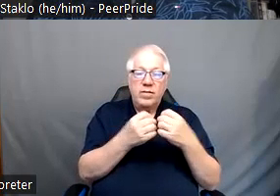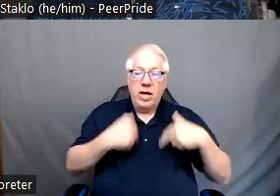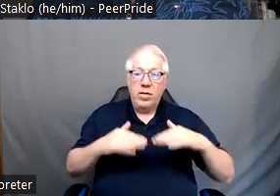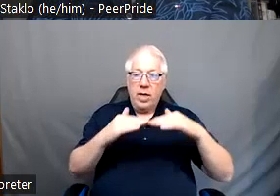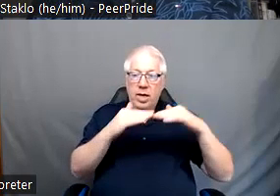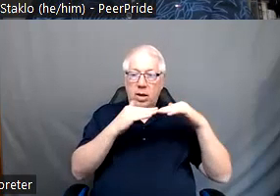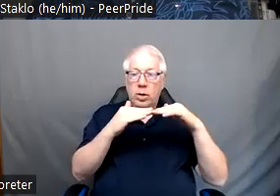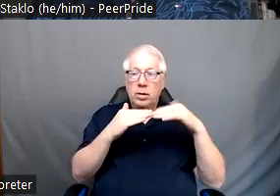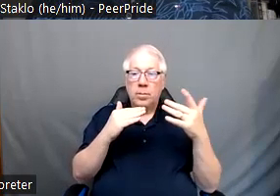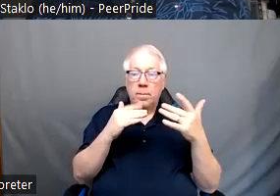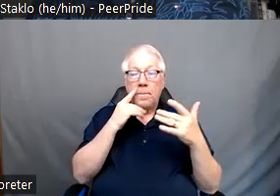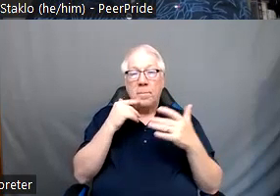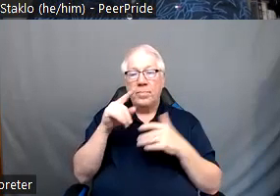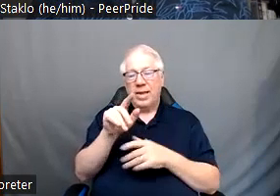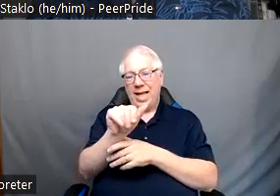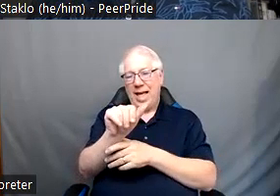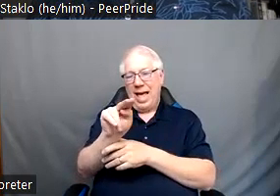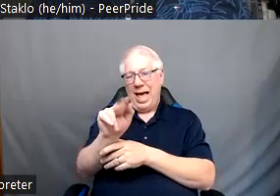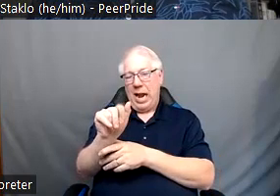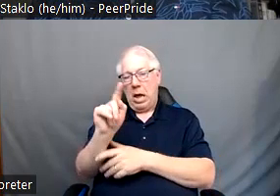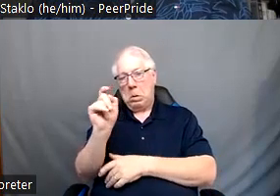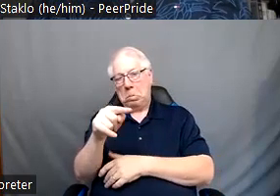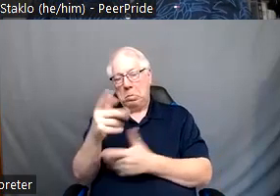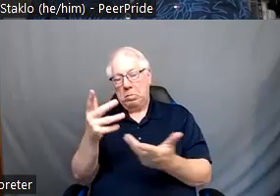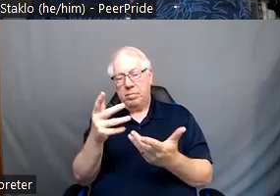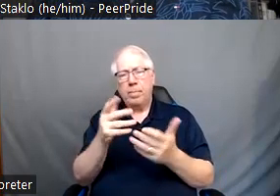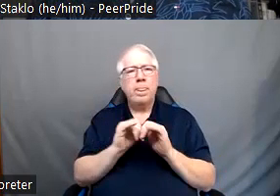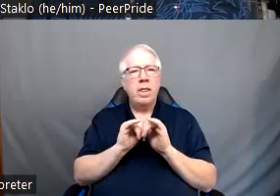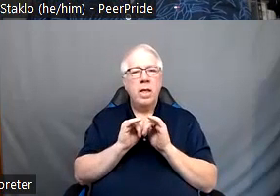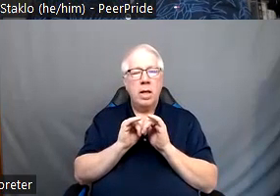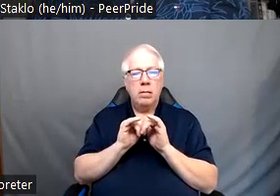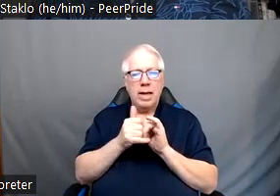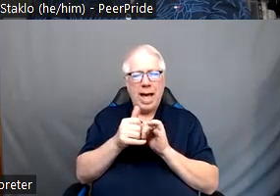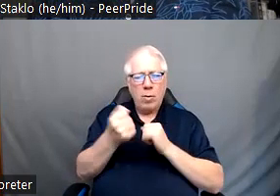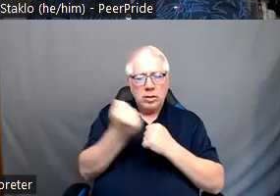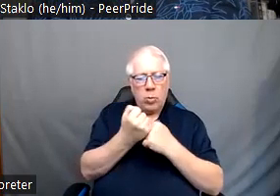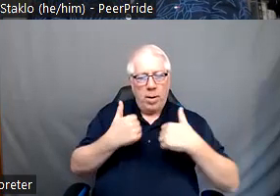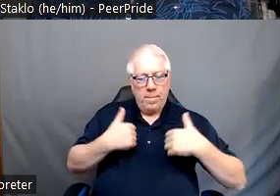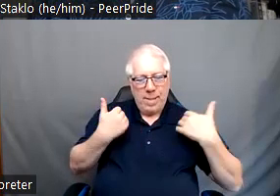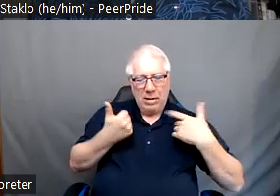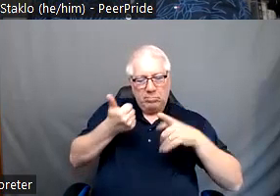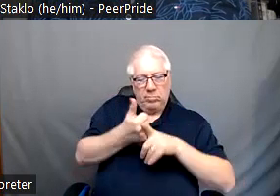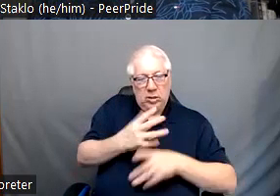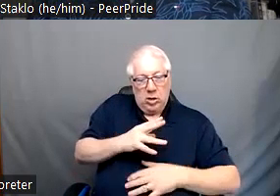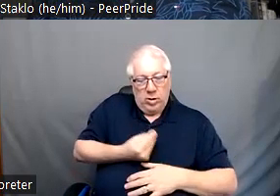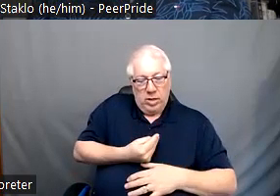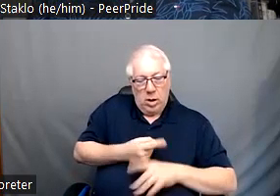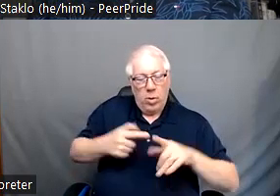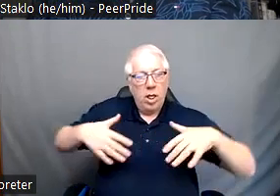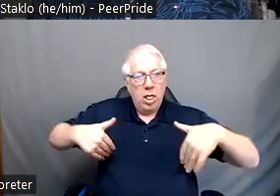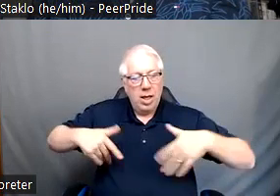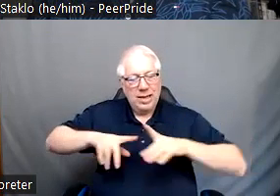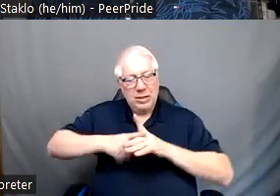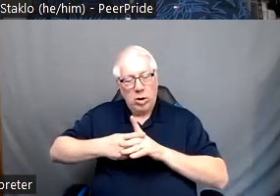have a question from Anna asking about how do we support minors who are transgender but haven't started